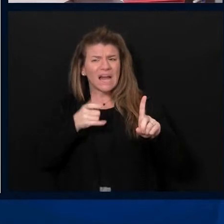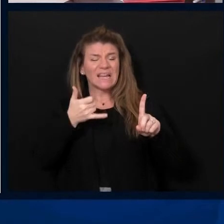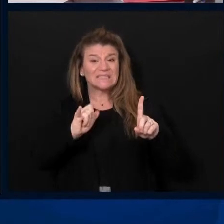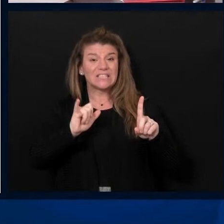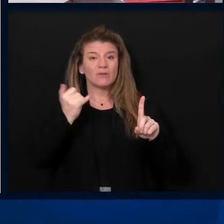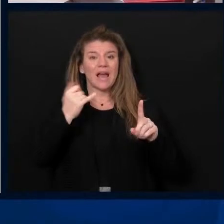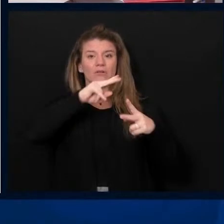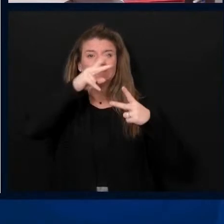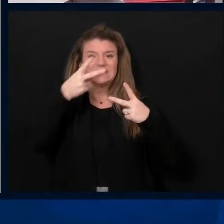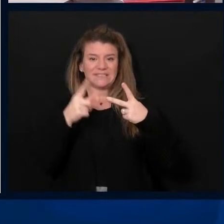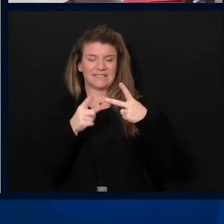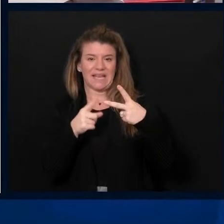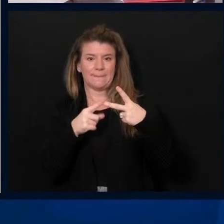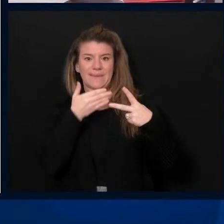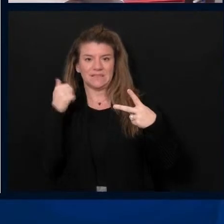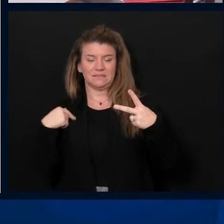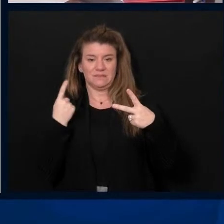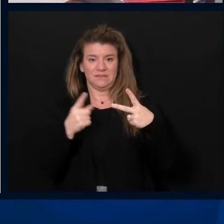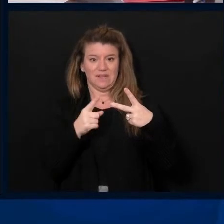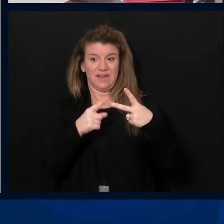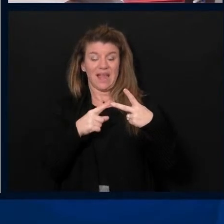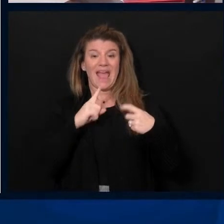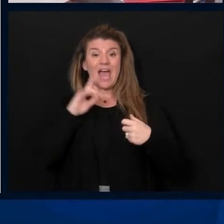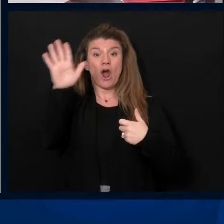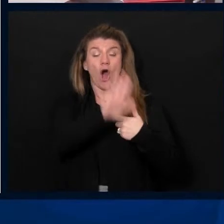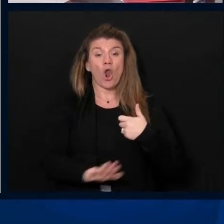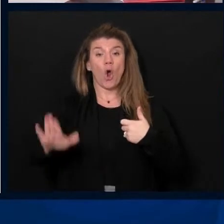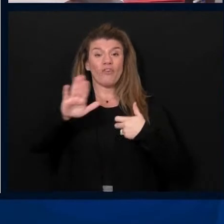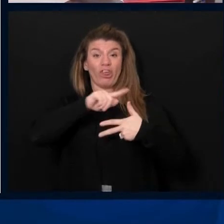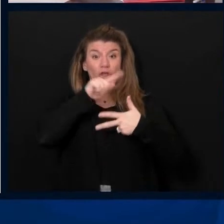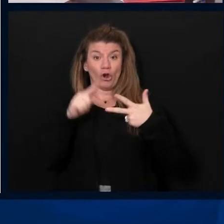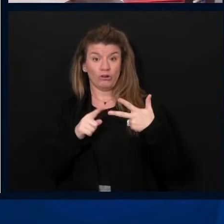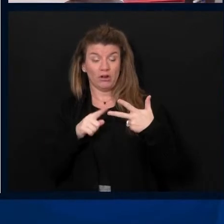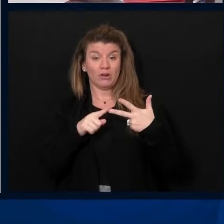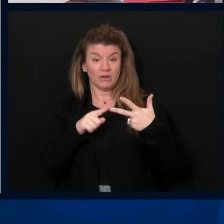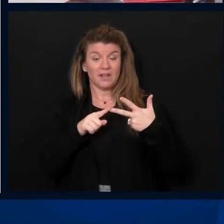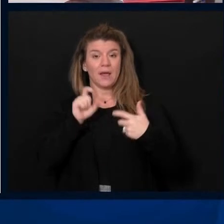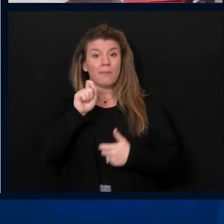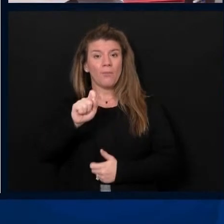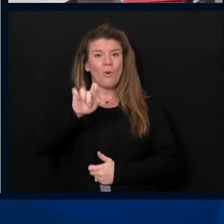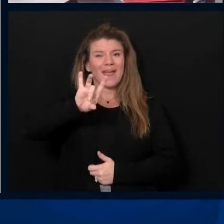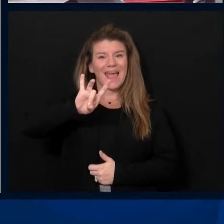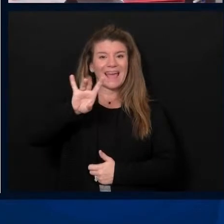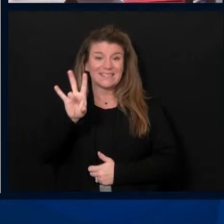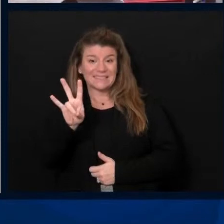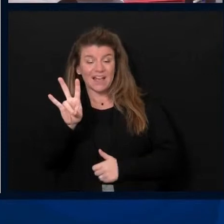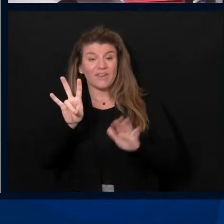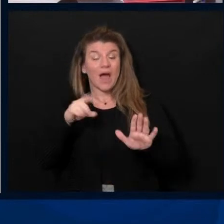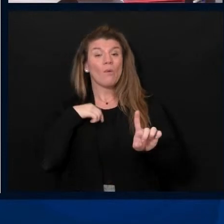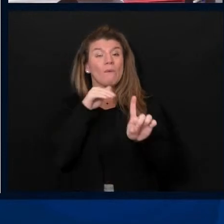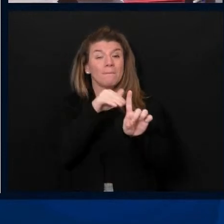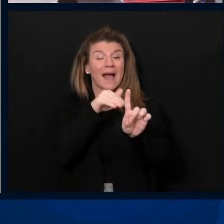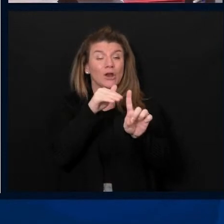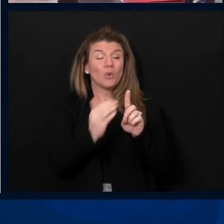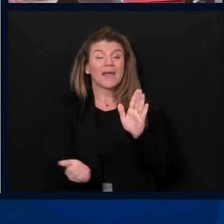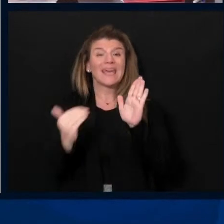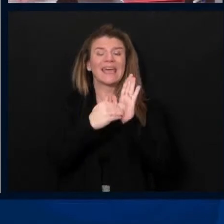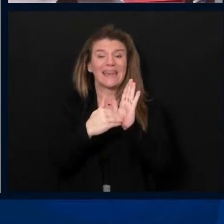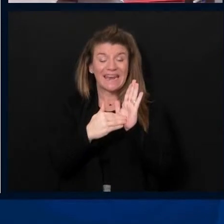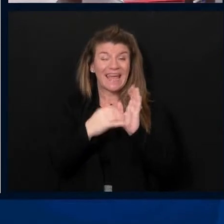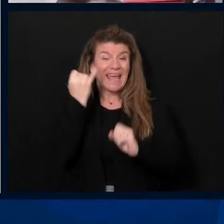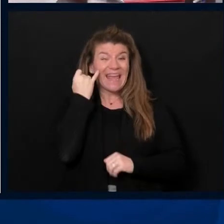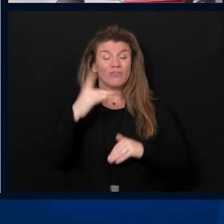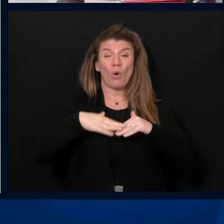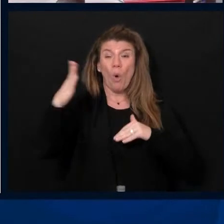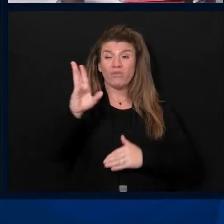second best that I've seen, and it's the third best in the nation at 0.87. I remind everybody again over and over about if you're